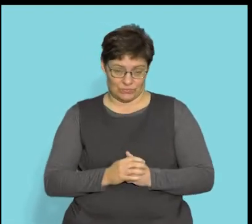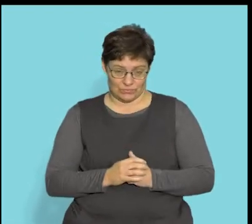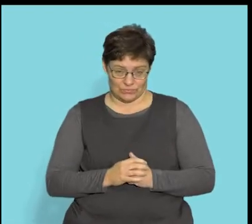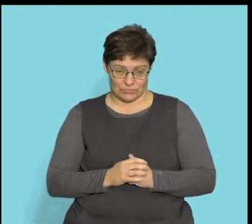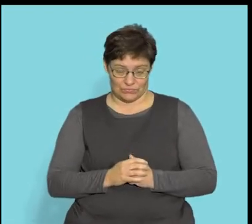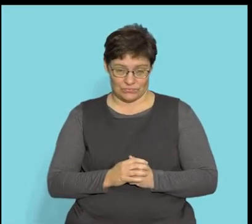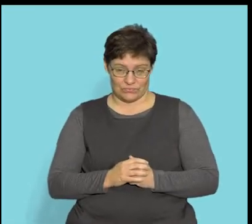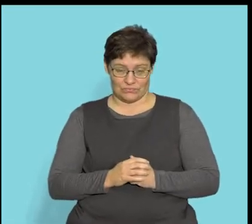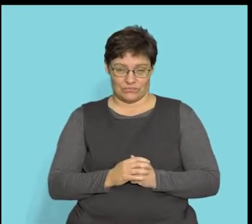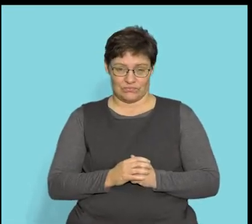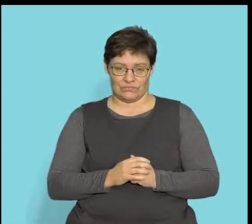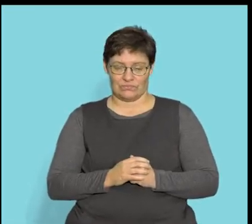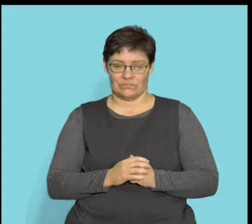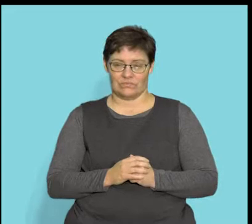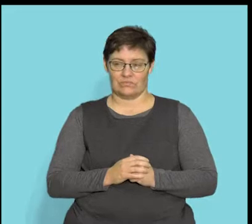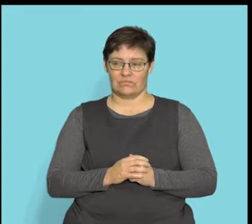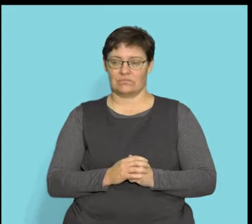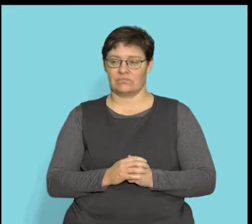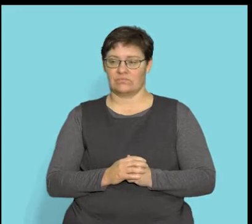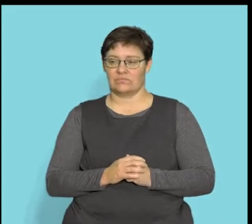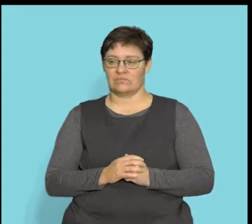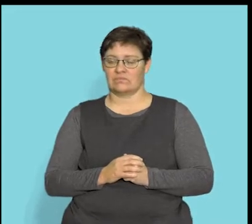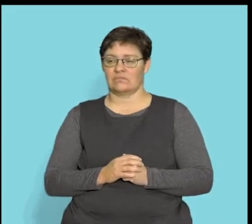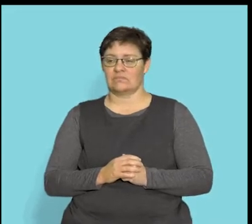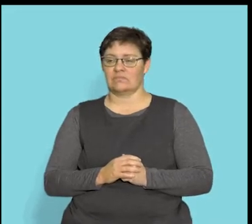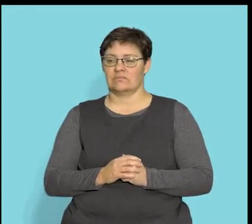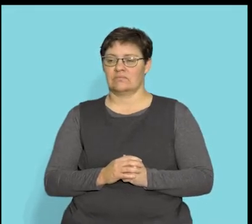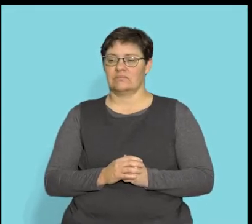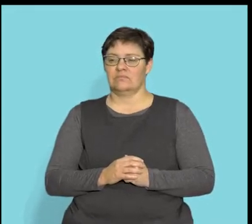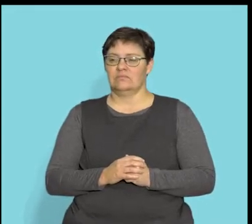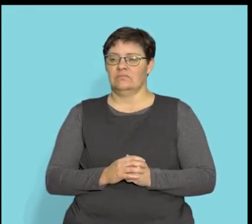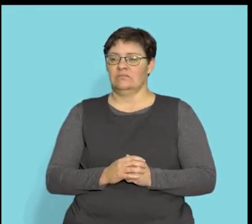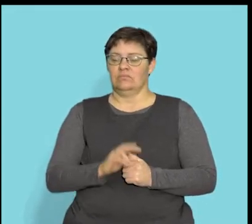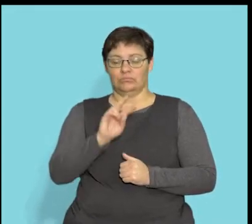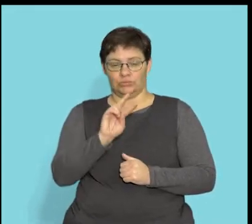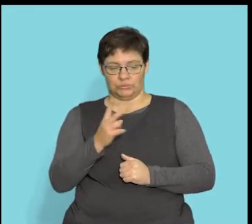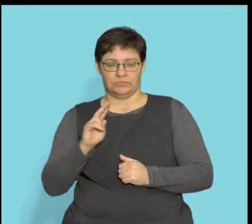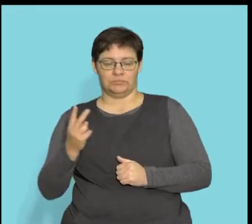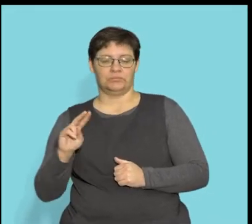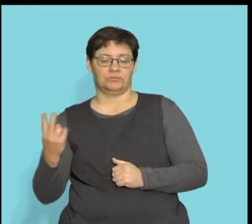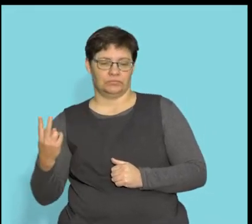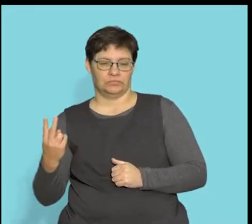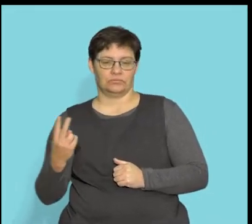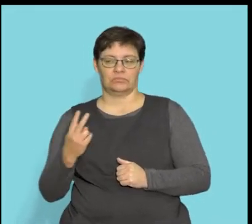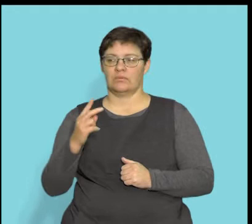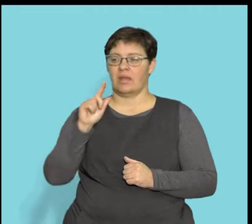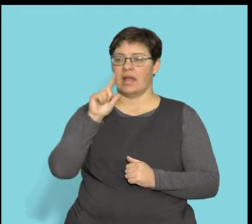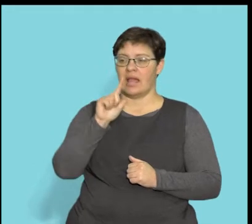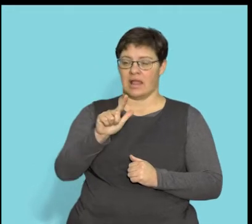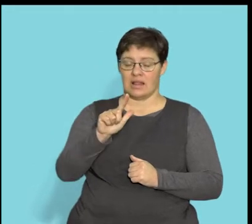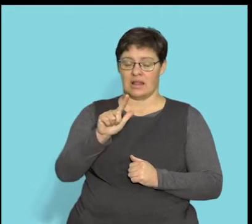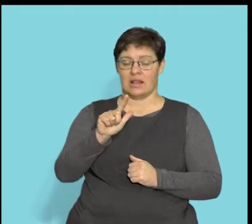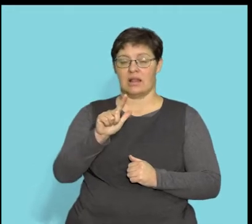So each side's been multiplied by 2. So you can see here I've replaced the length, breadth,